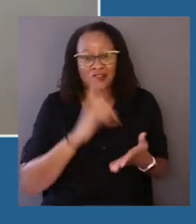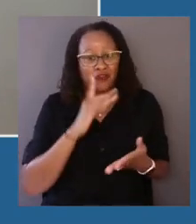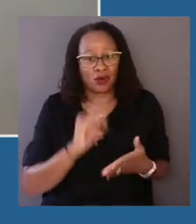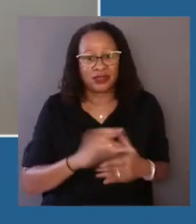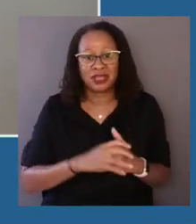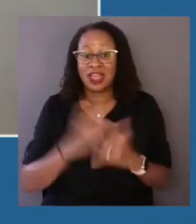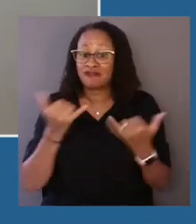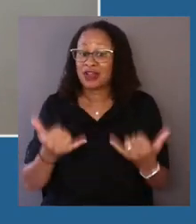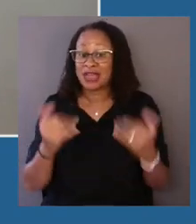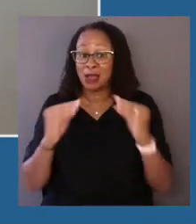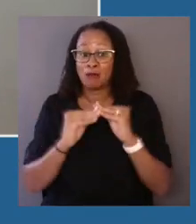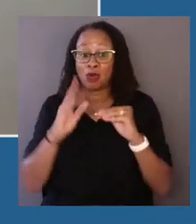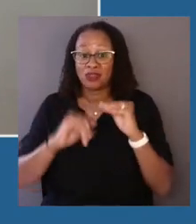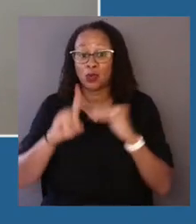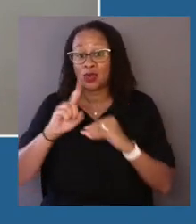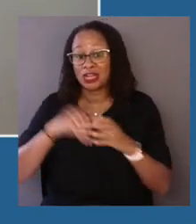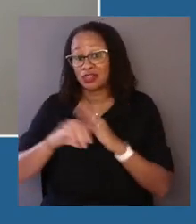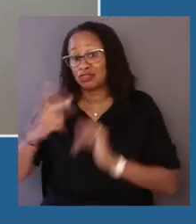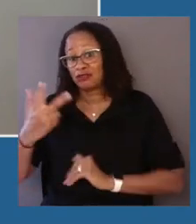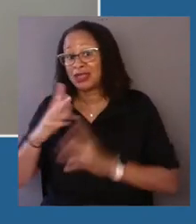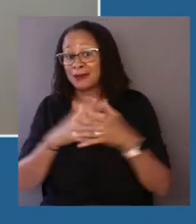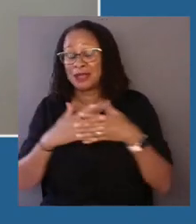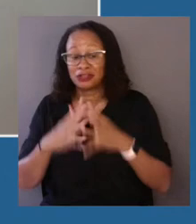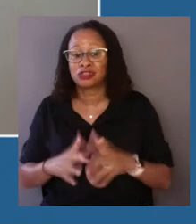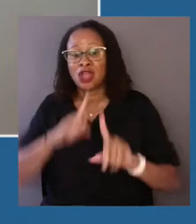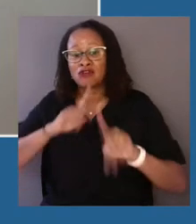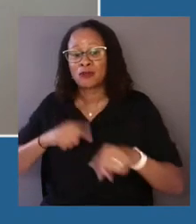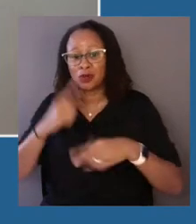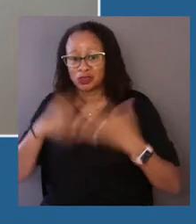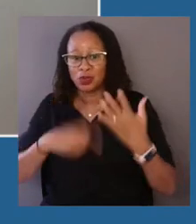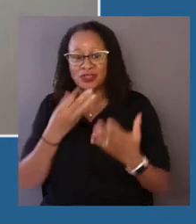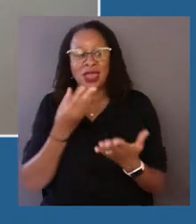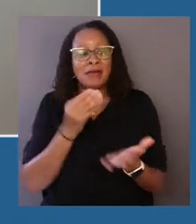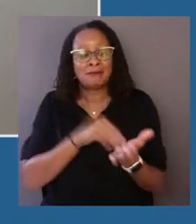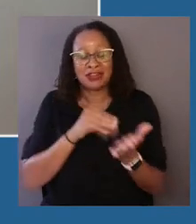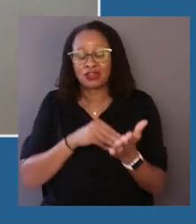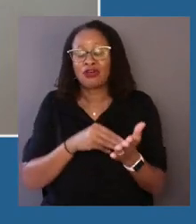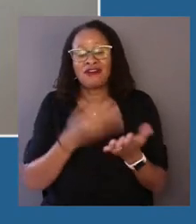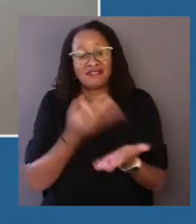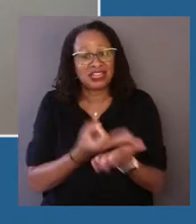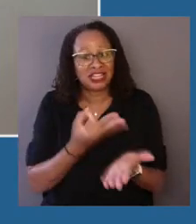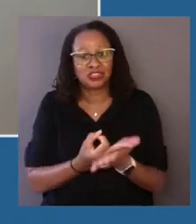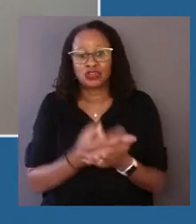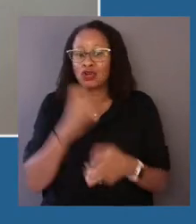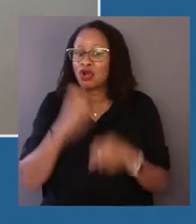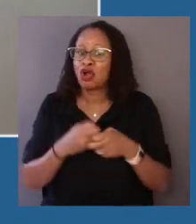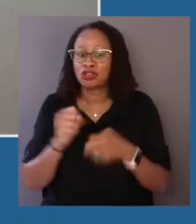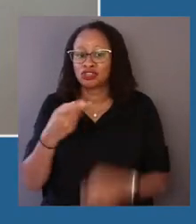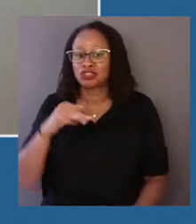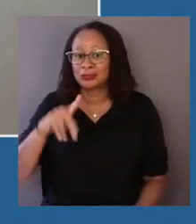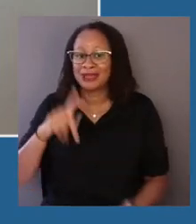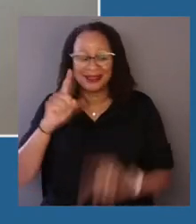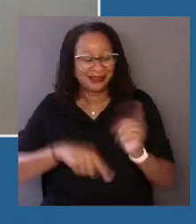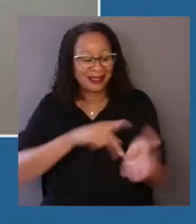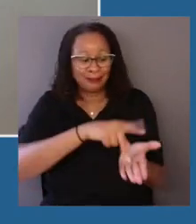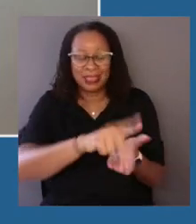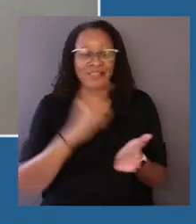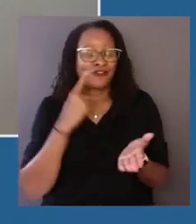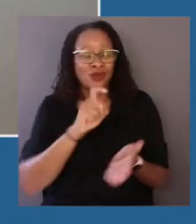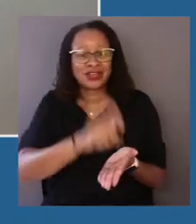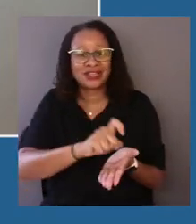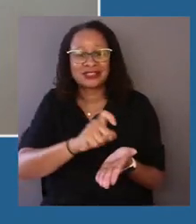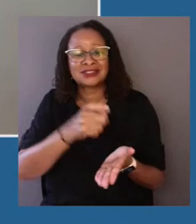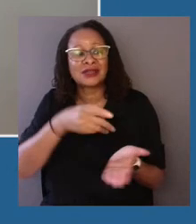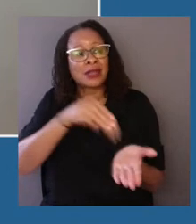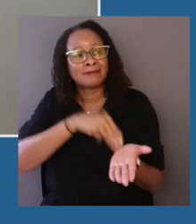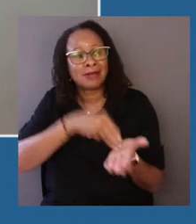one in three Americans reports what's called medical financial hardship, basically an inability to pay for necessary medical care. And